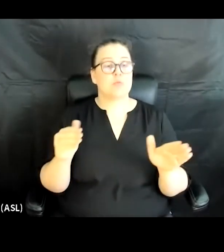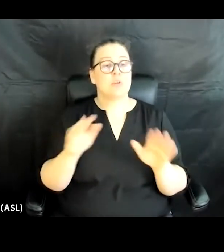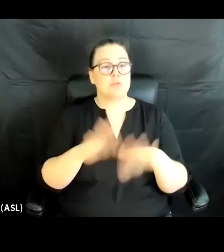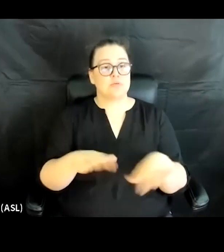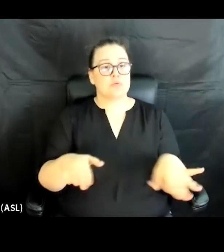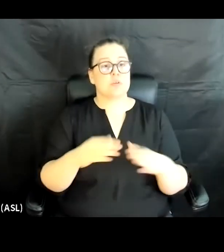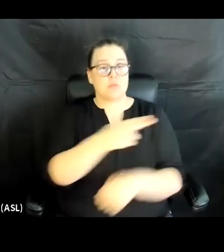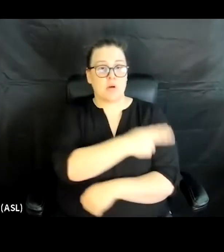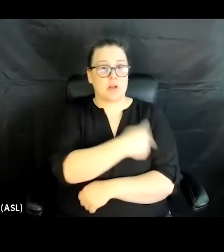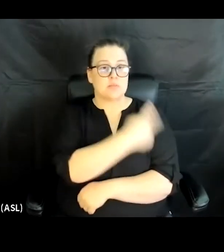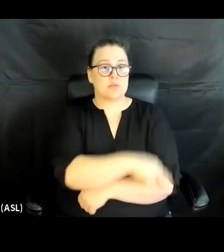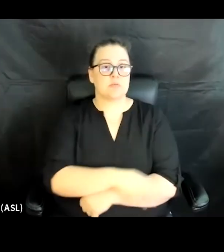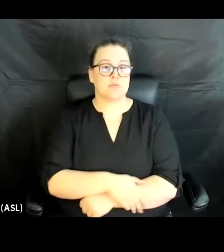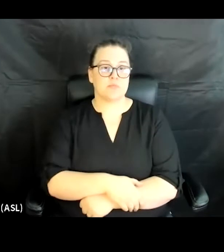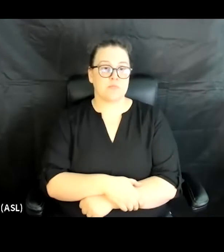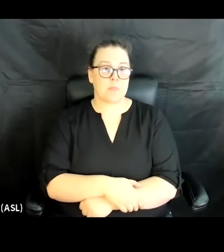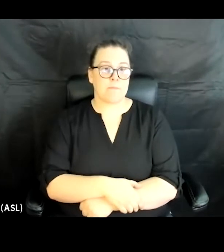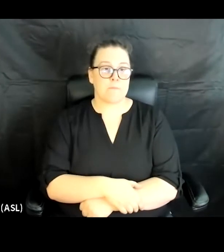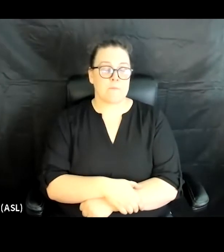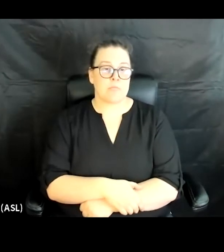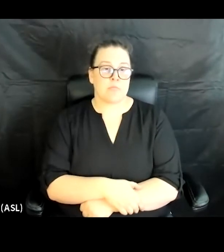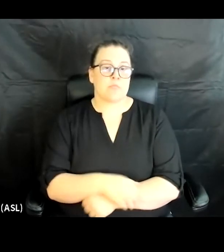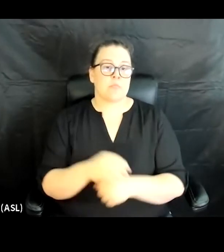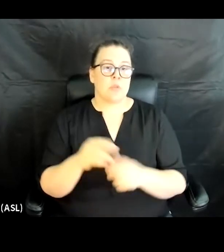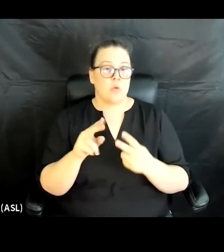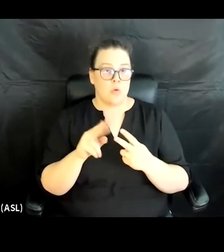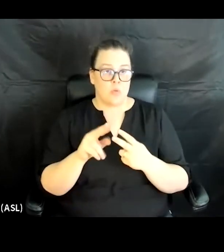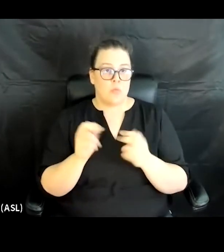Beth Israel Lahey. We're partnered with